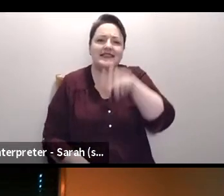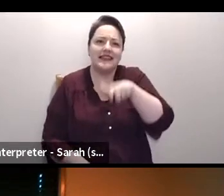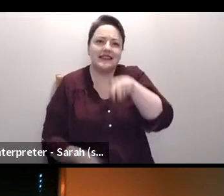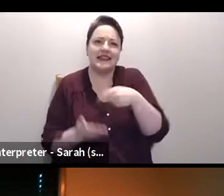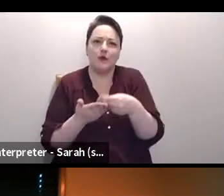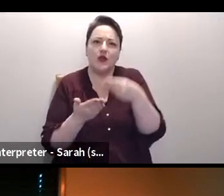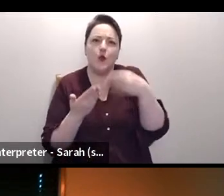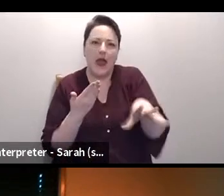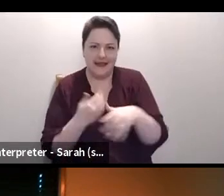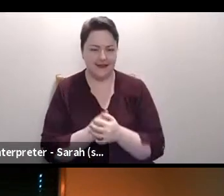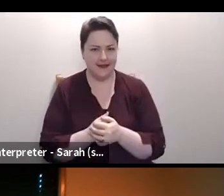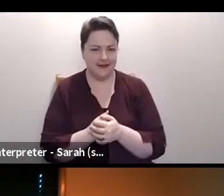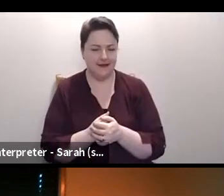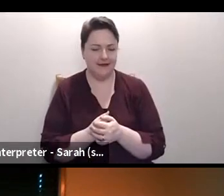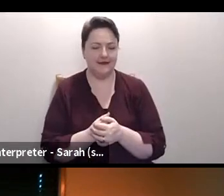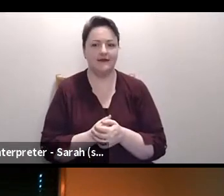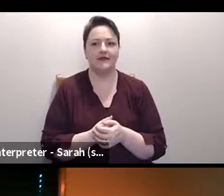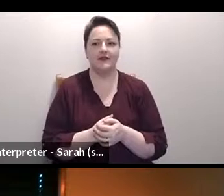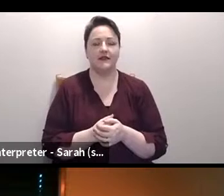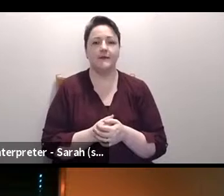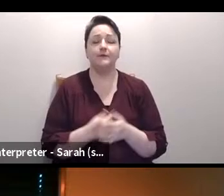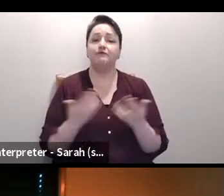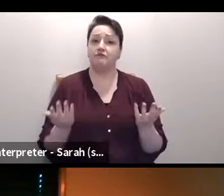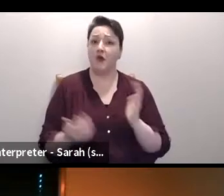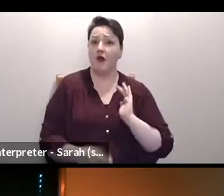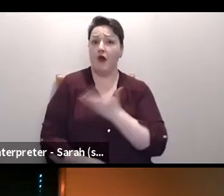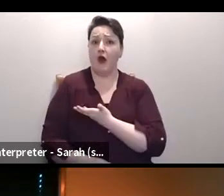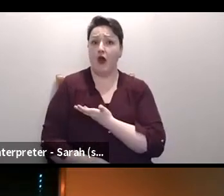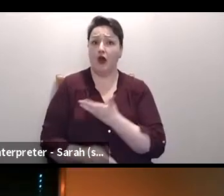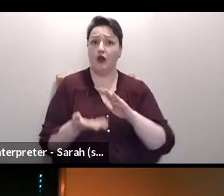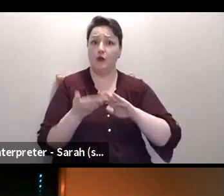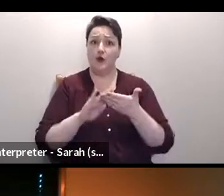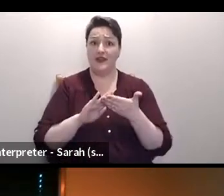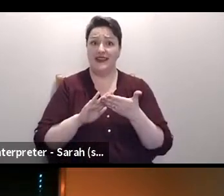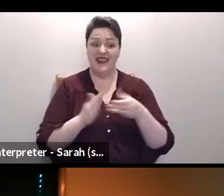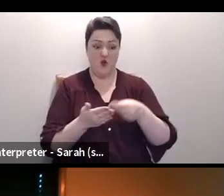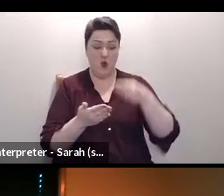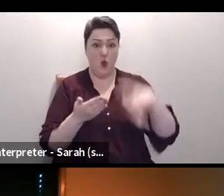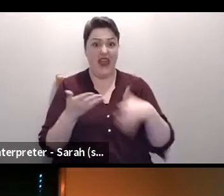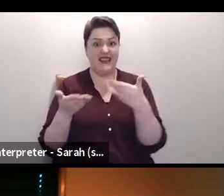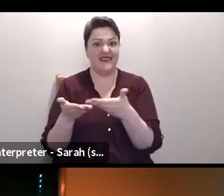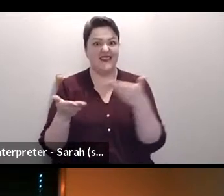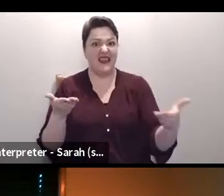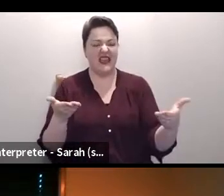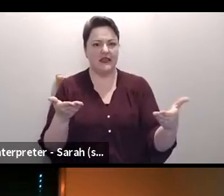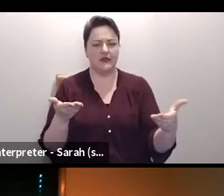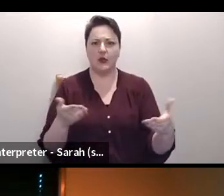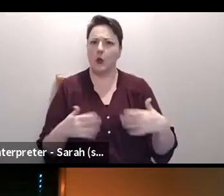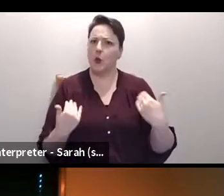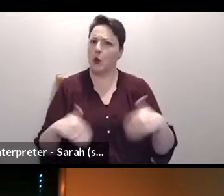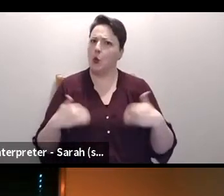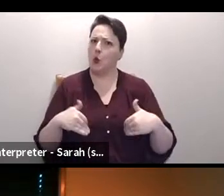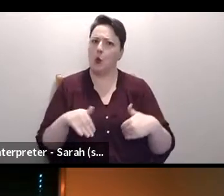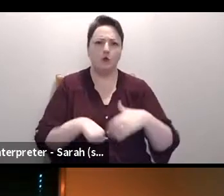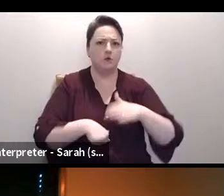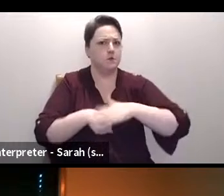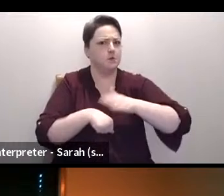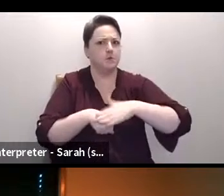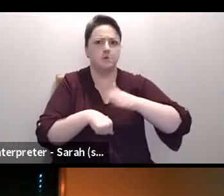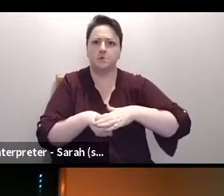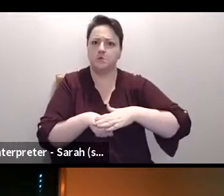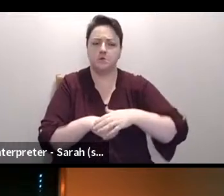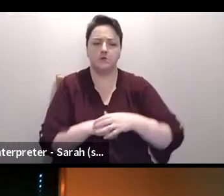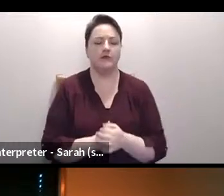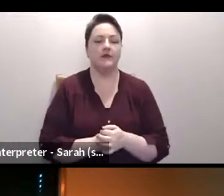of there's a concern in Judaism about wasting things. And even some rabbis have encouraged